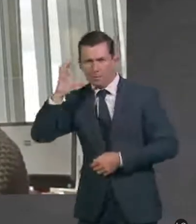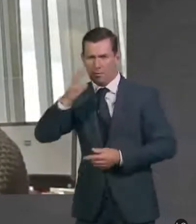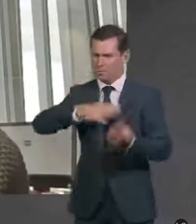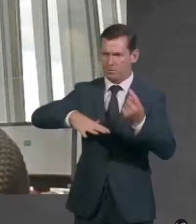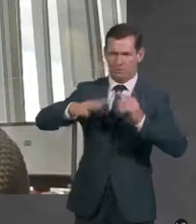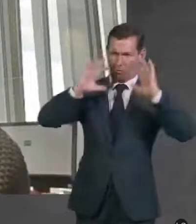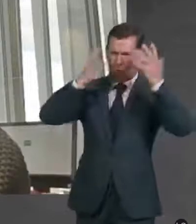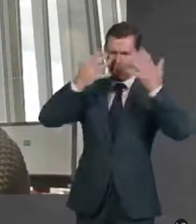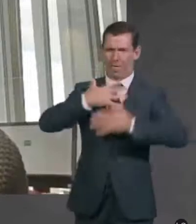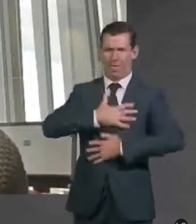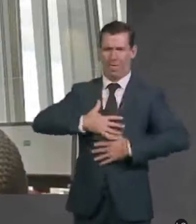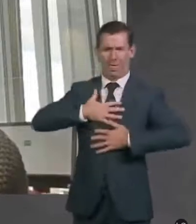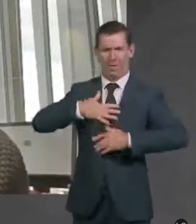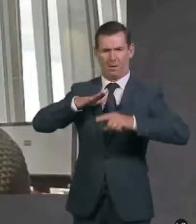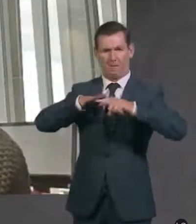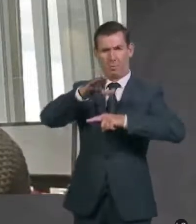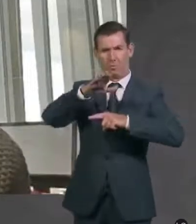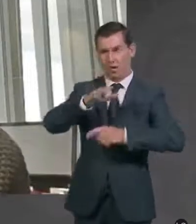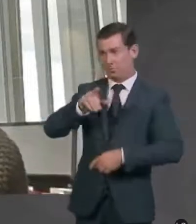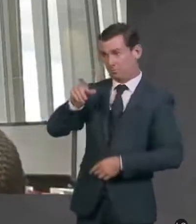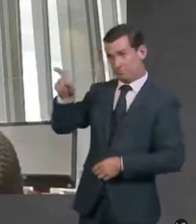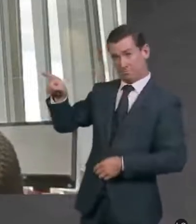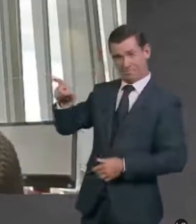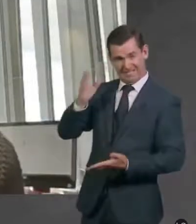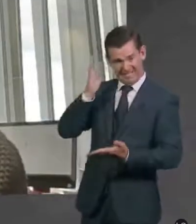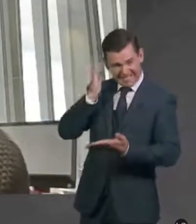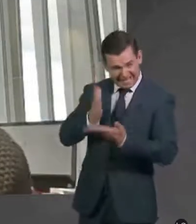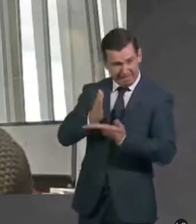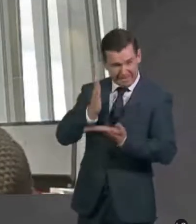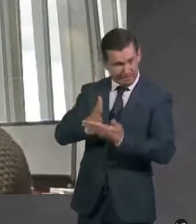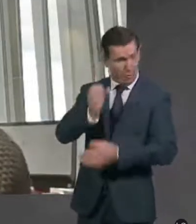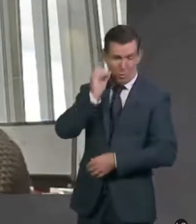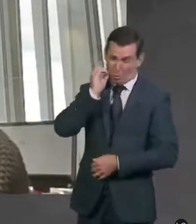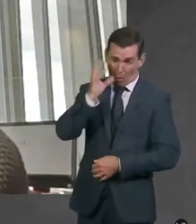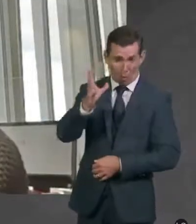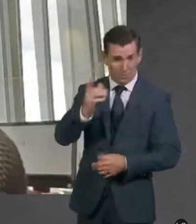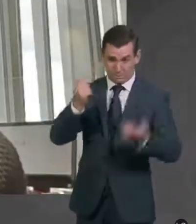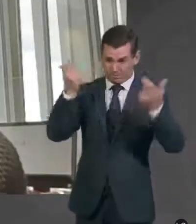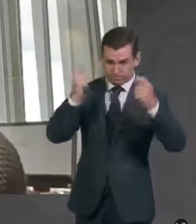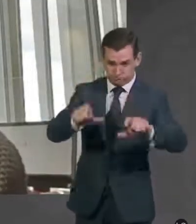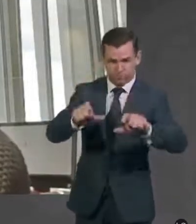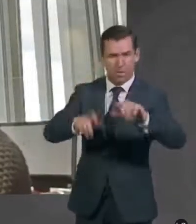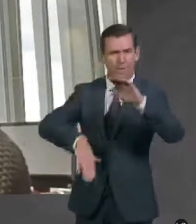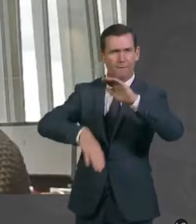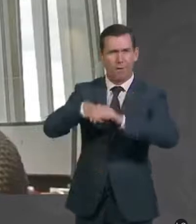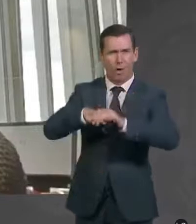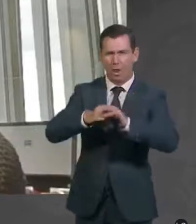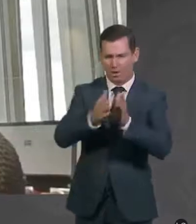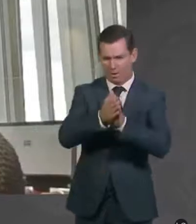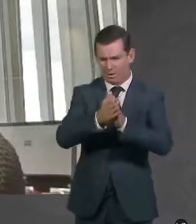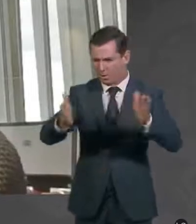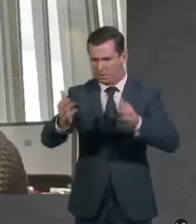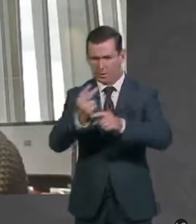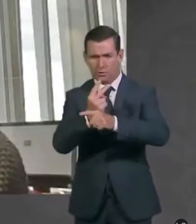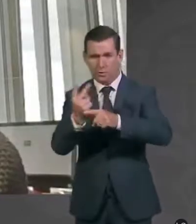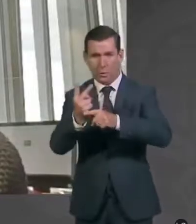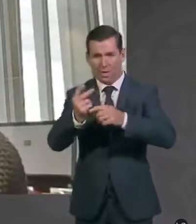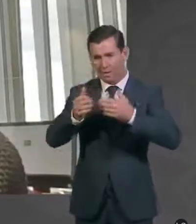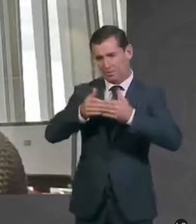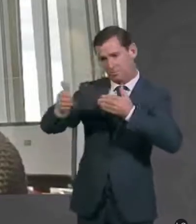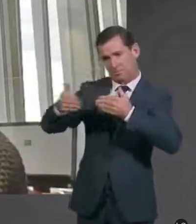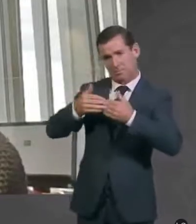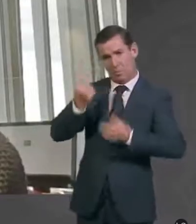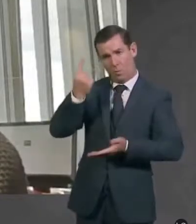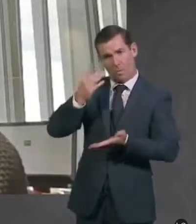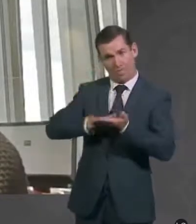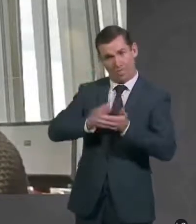see a circuit breaker lockdown or something that looks like one in the next month or so? And Patrick Vallance, to you as well, you talked about